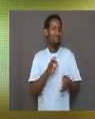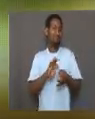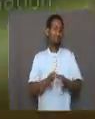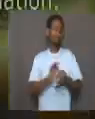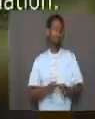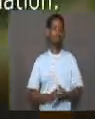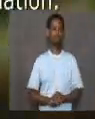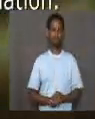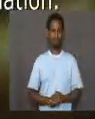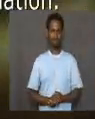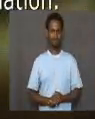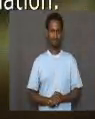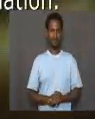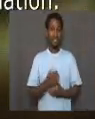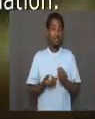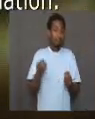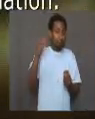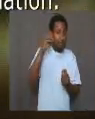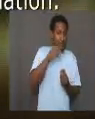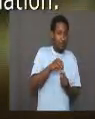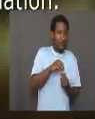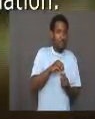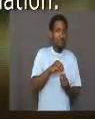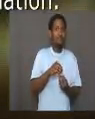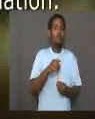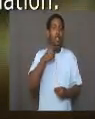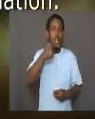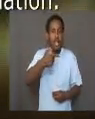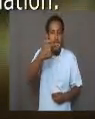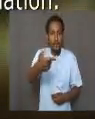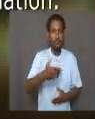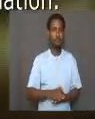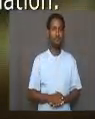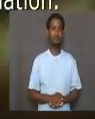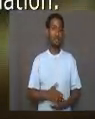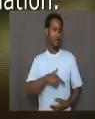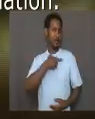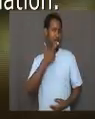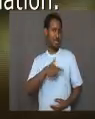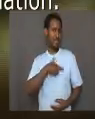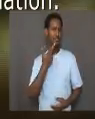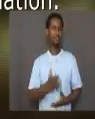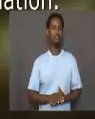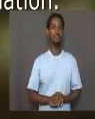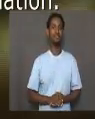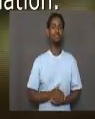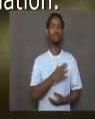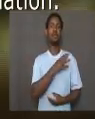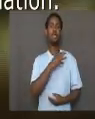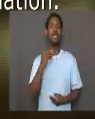define. It includes the language, religion,